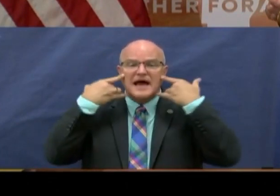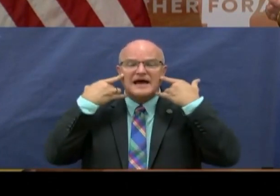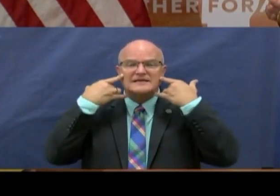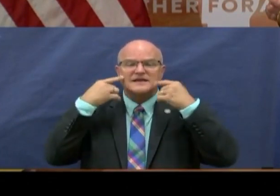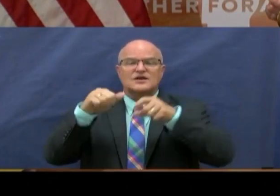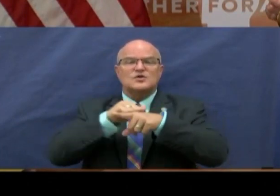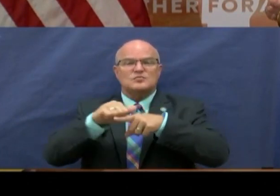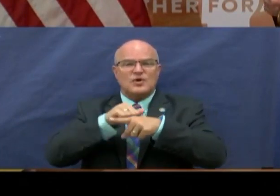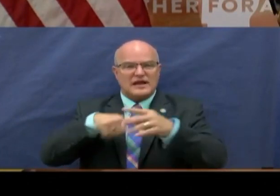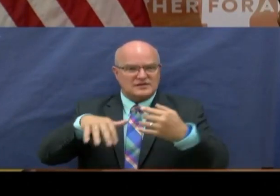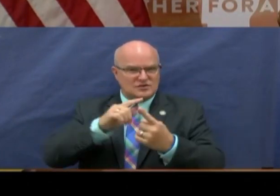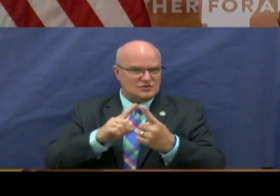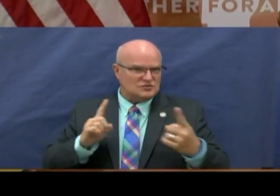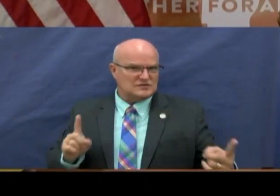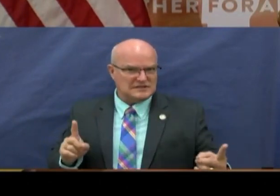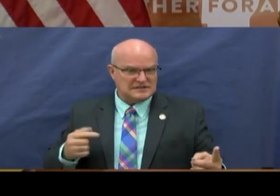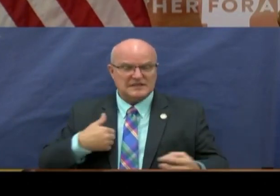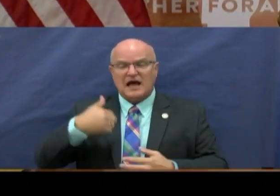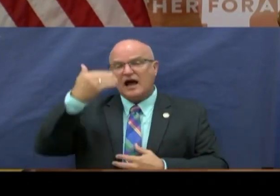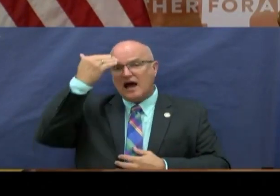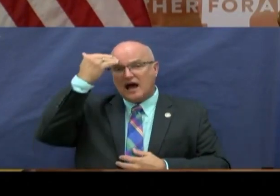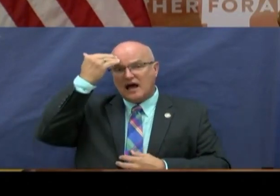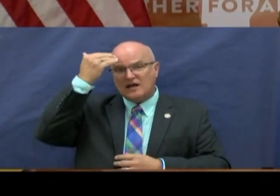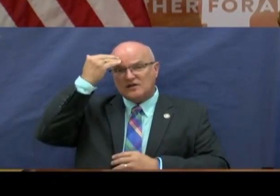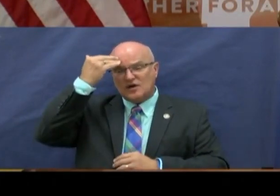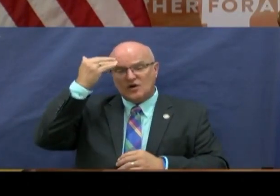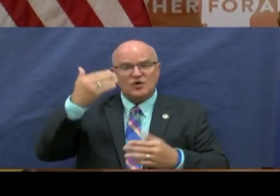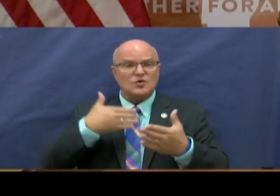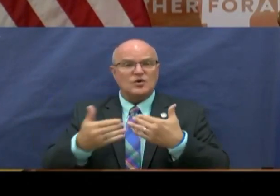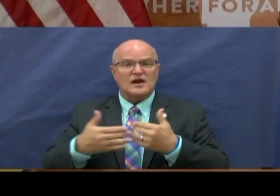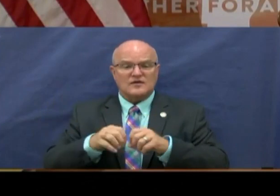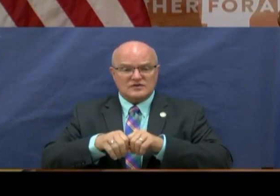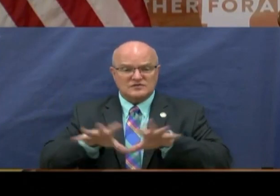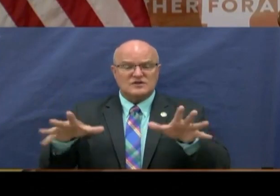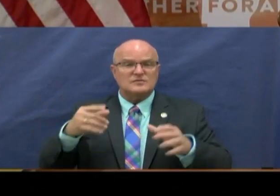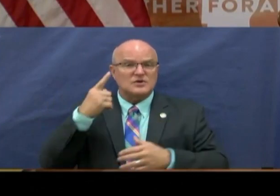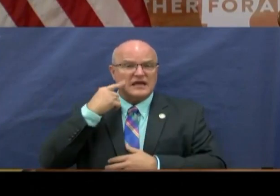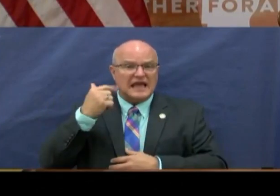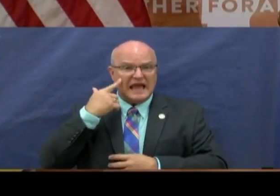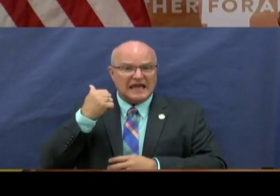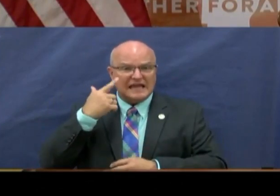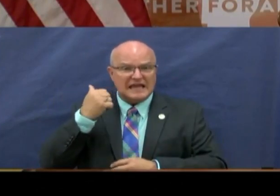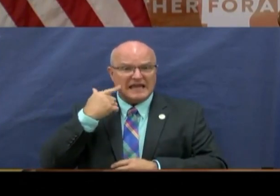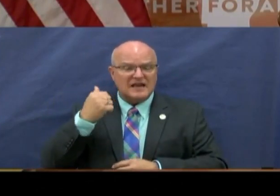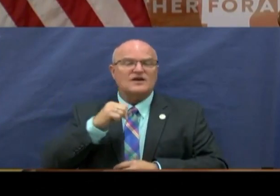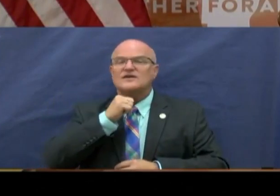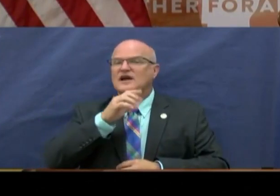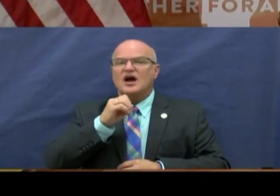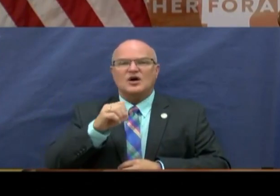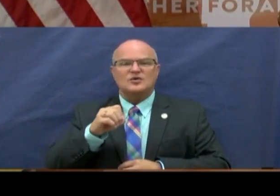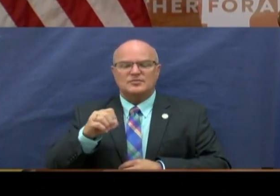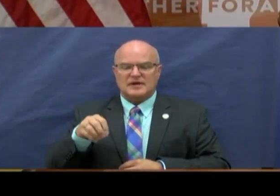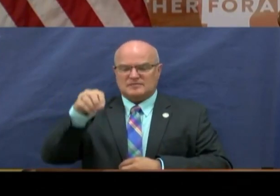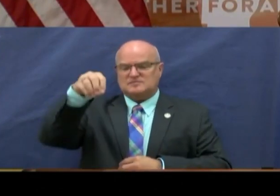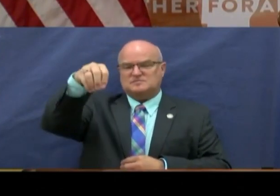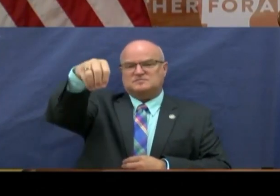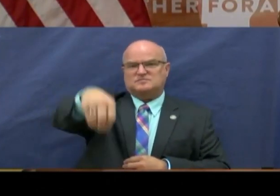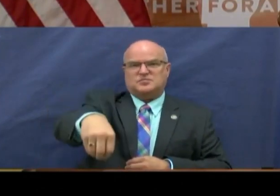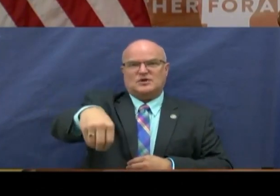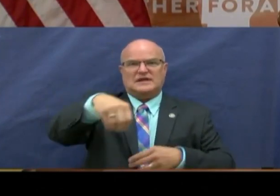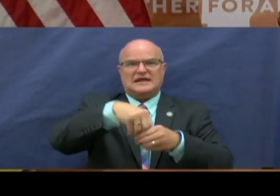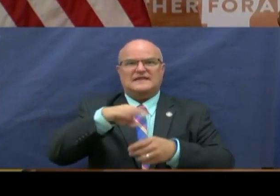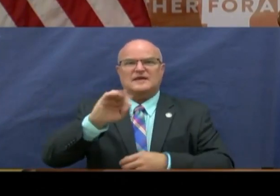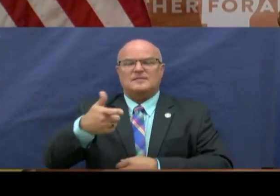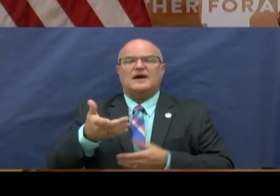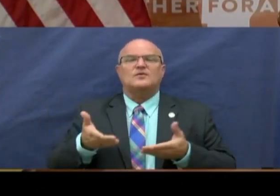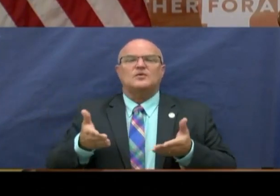practice social distancing. I know that whenever we distribute candy, we're not going to be placing it in the bag. We're